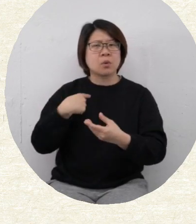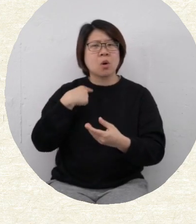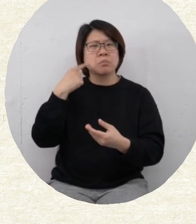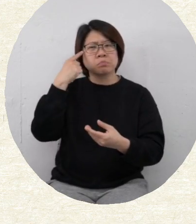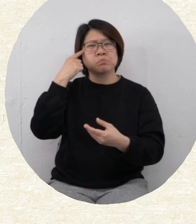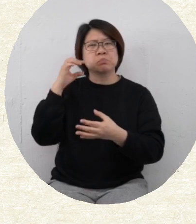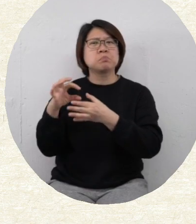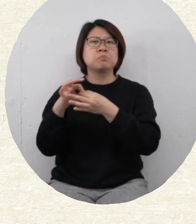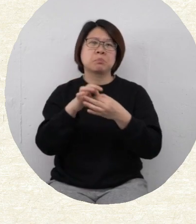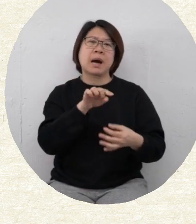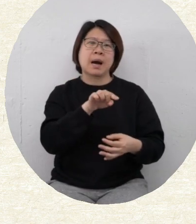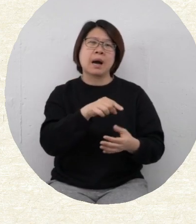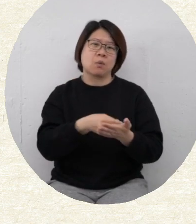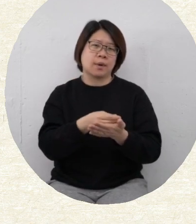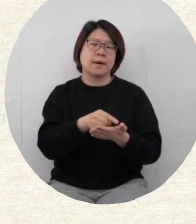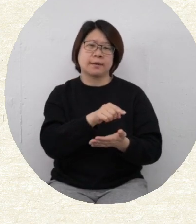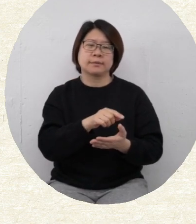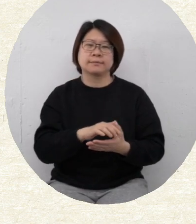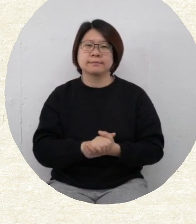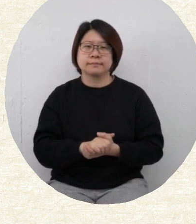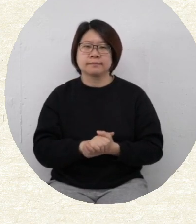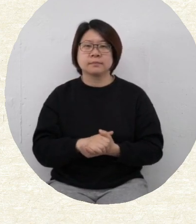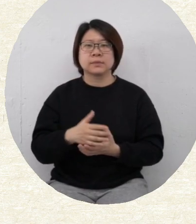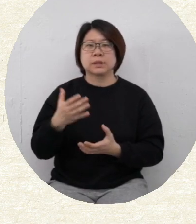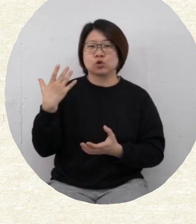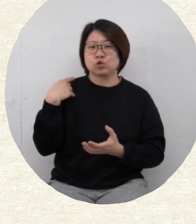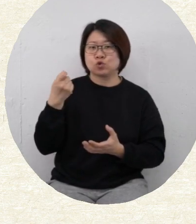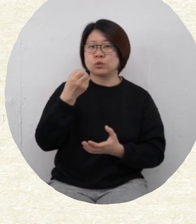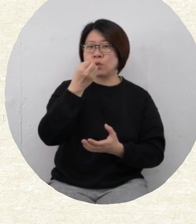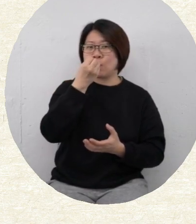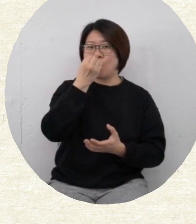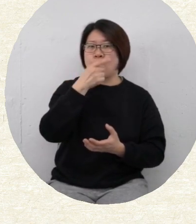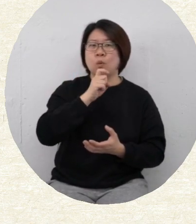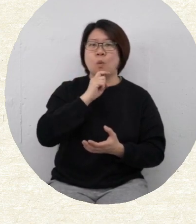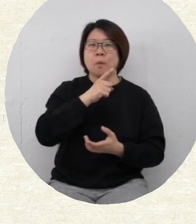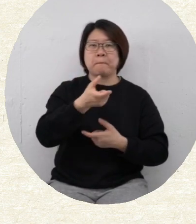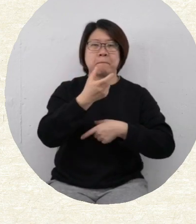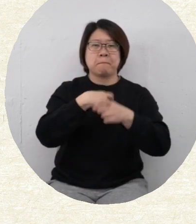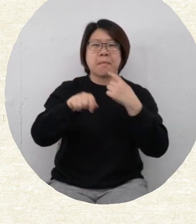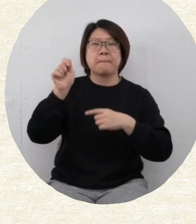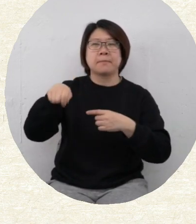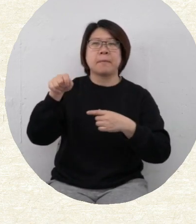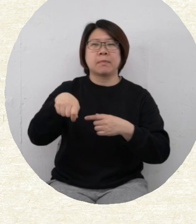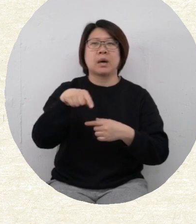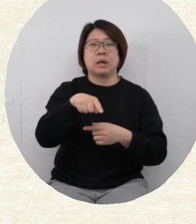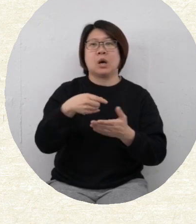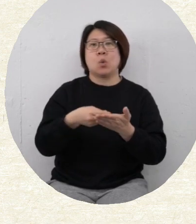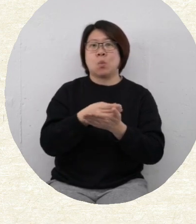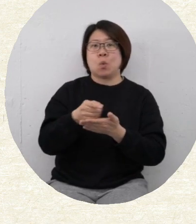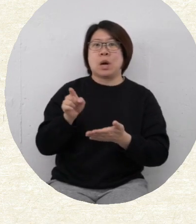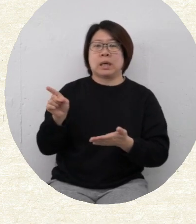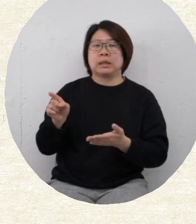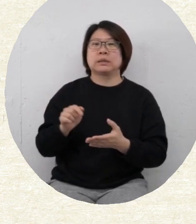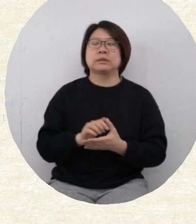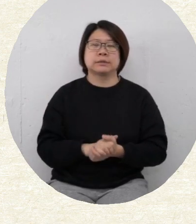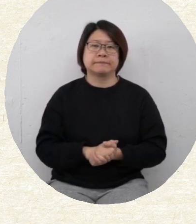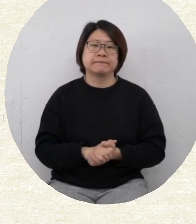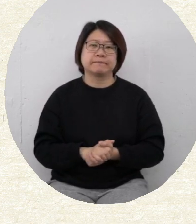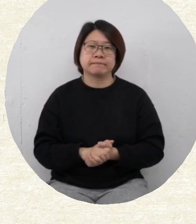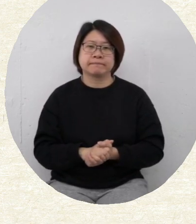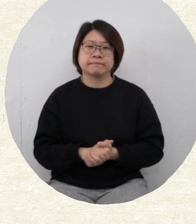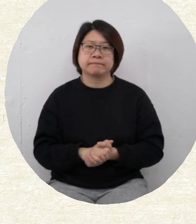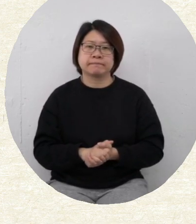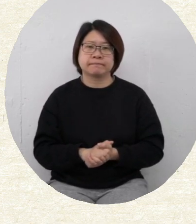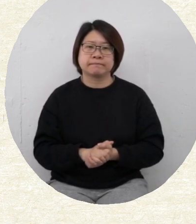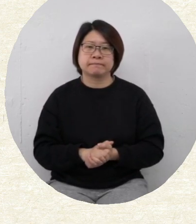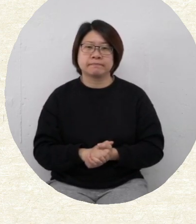1970s. He went to Taiwan. I'm going to write that down. Yeah. So I find so much... after looking at